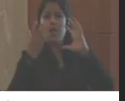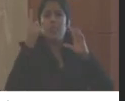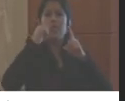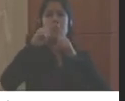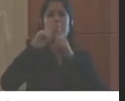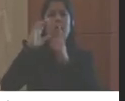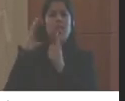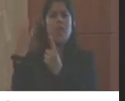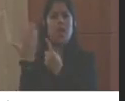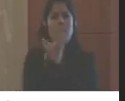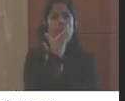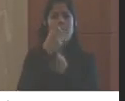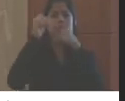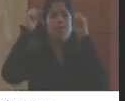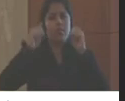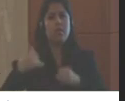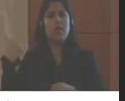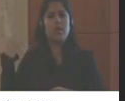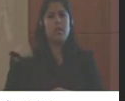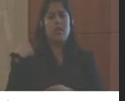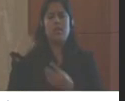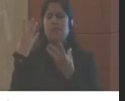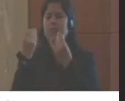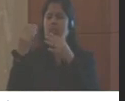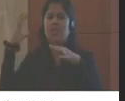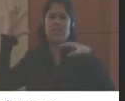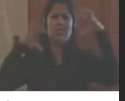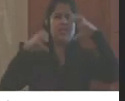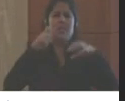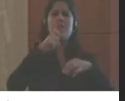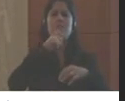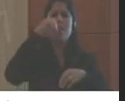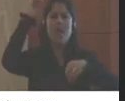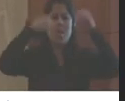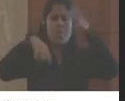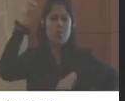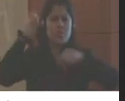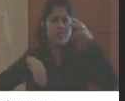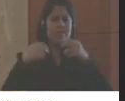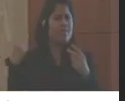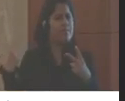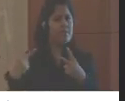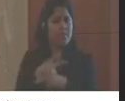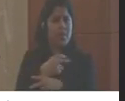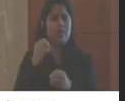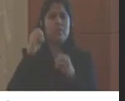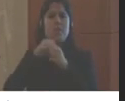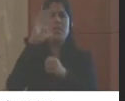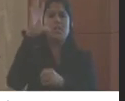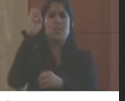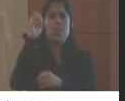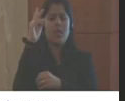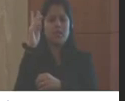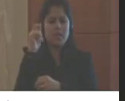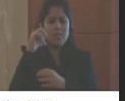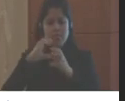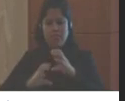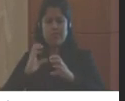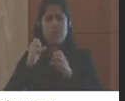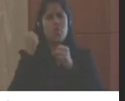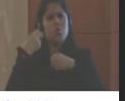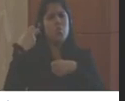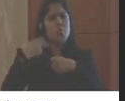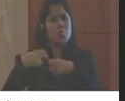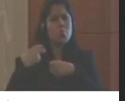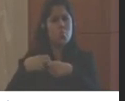in climate quite evident. We have had severe hailstorms that have reached 50 centimeters in